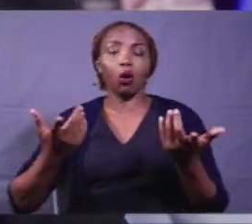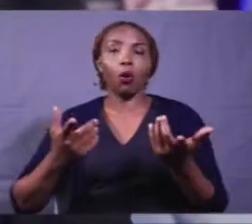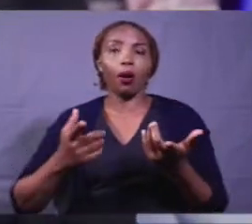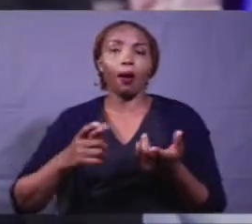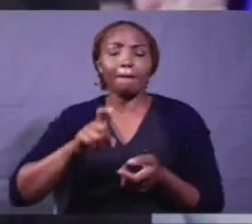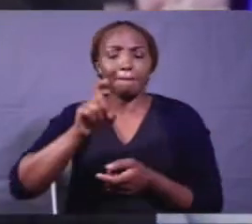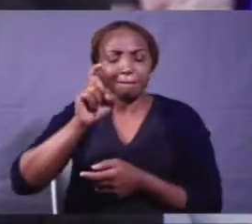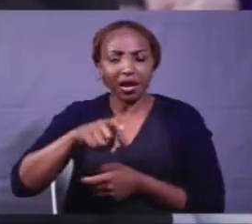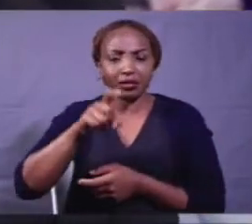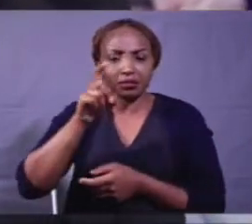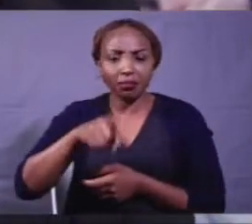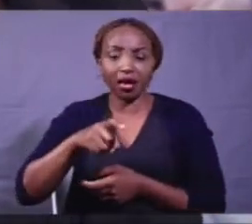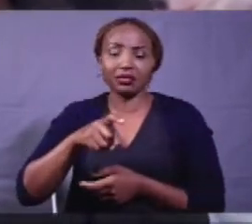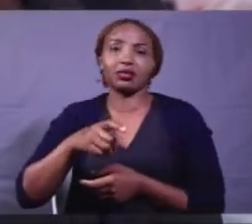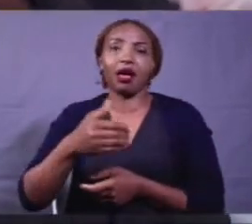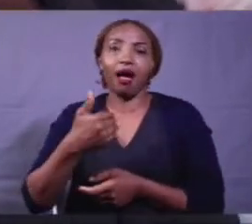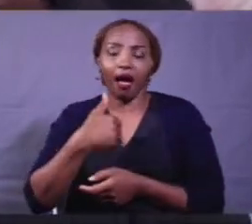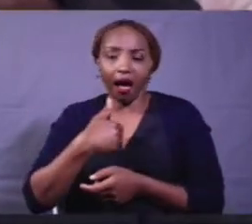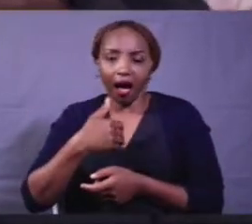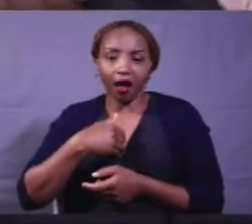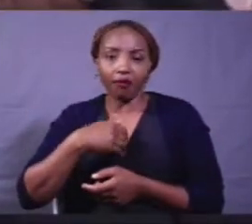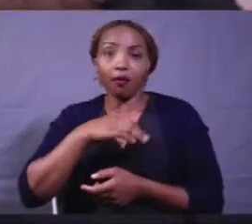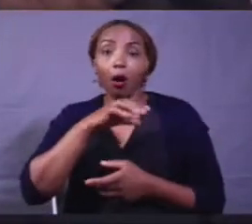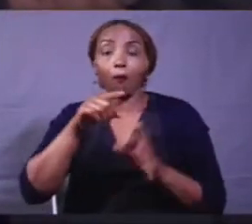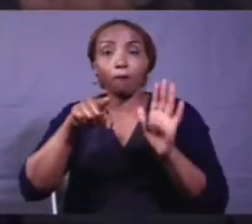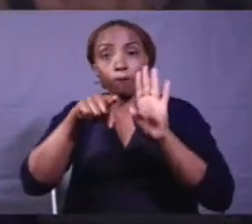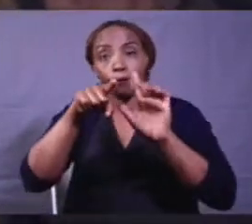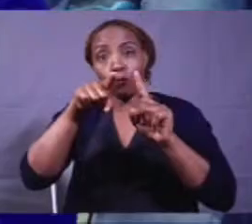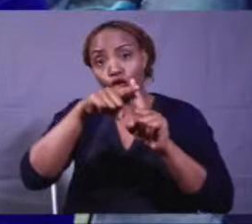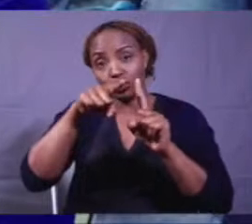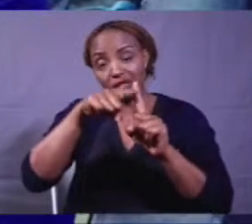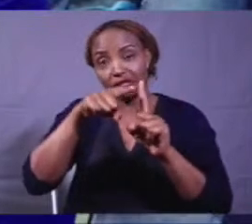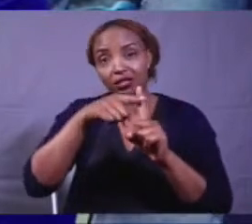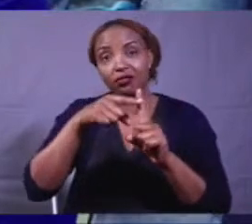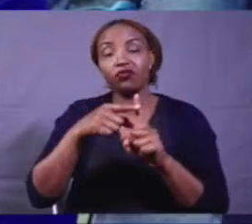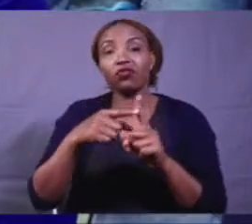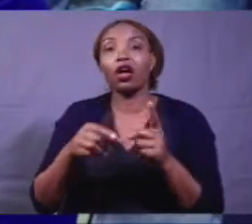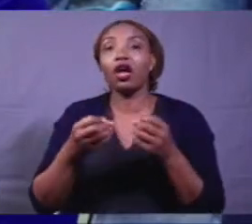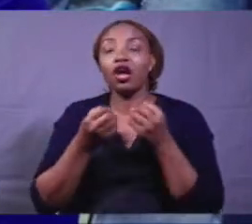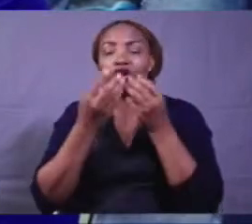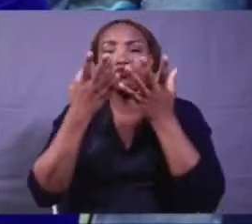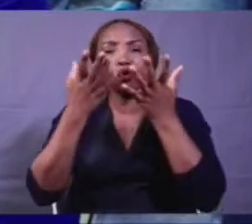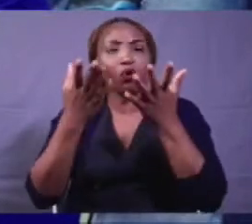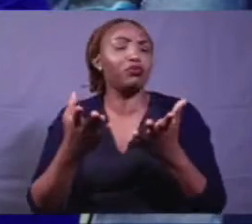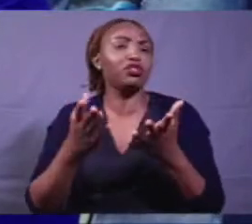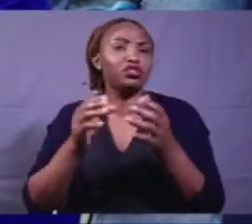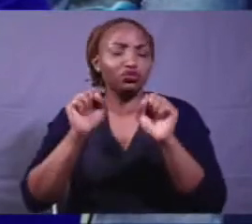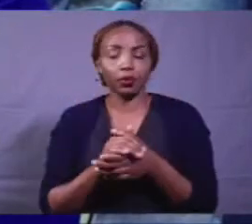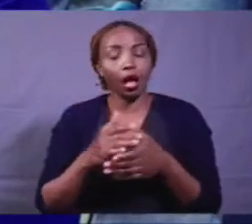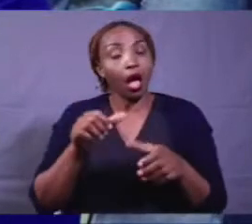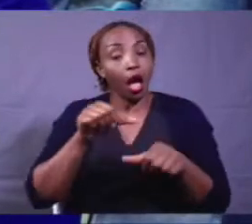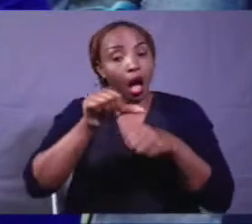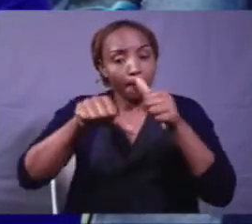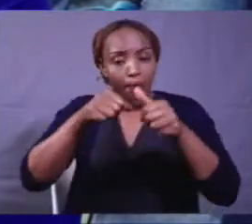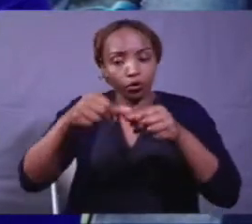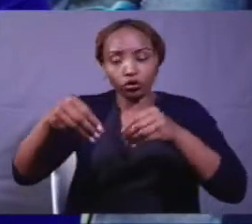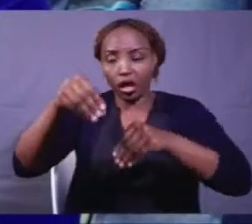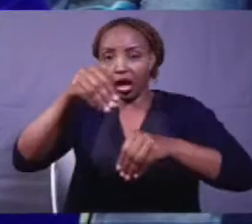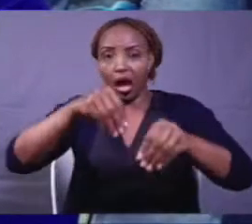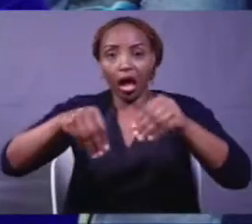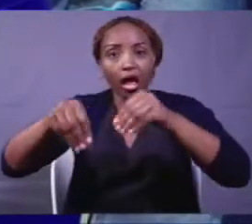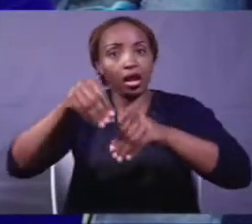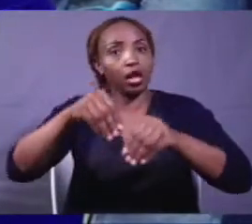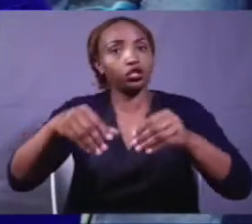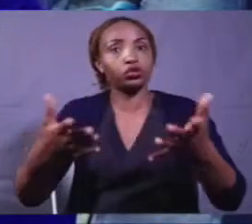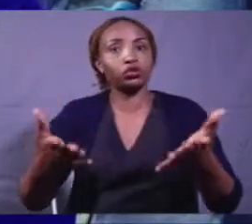on the internet to build yourself. On the aspect of the elections, again, I will say this, the internet